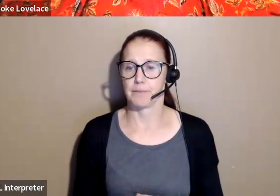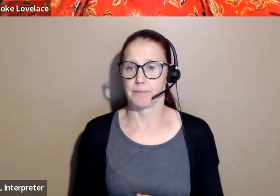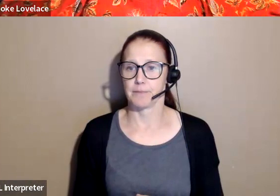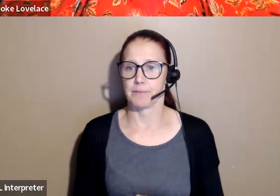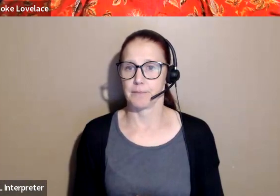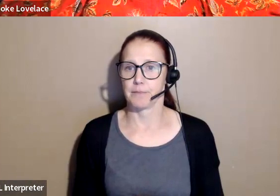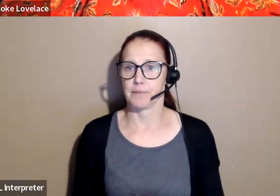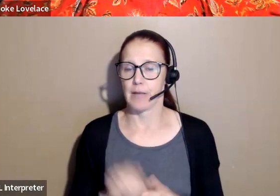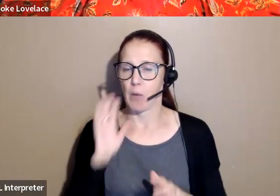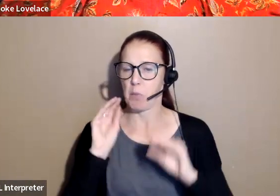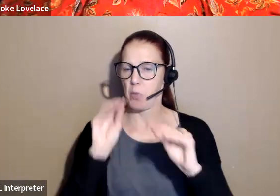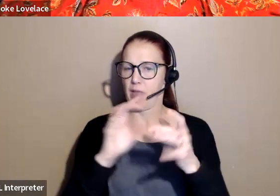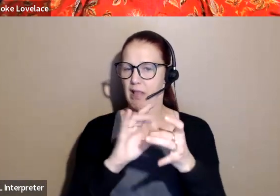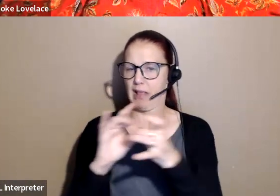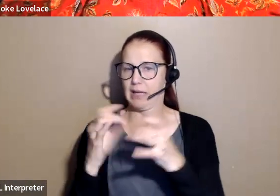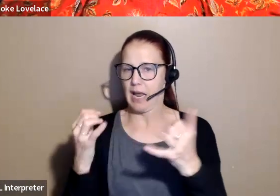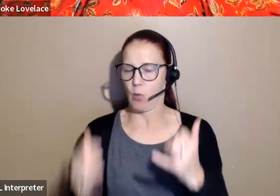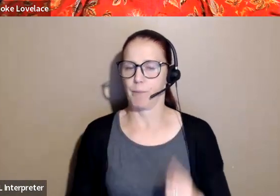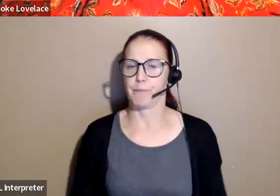I'll put in the link here.